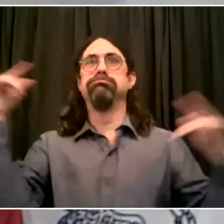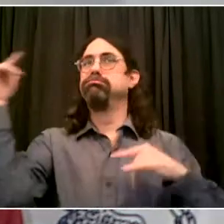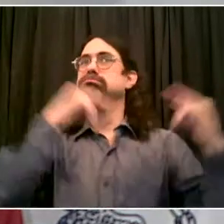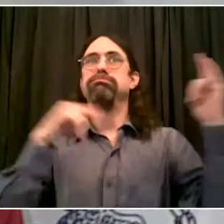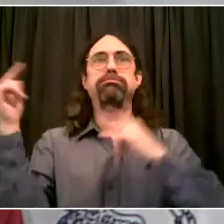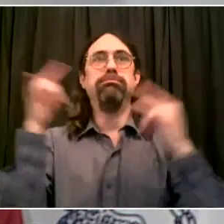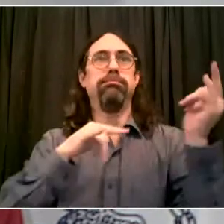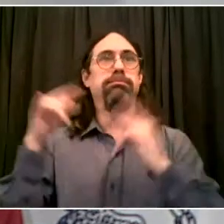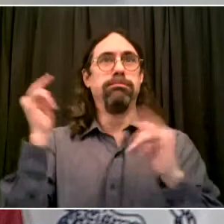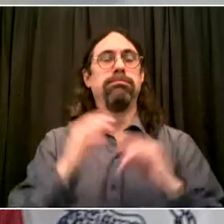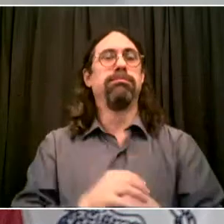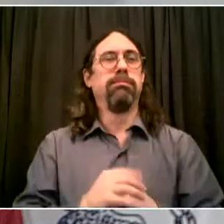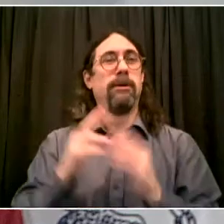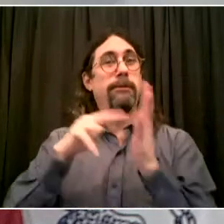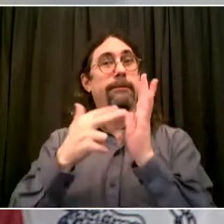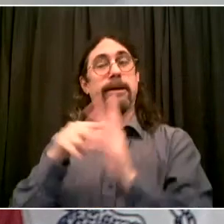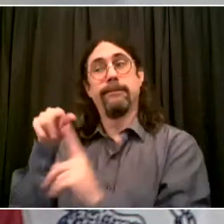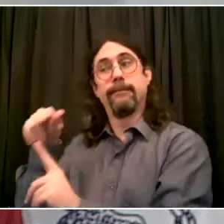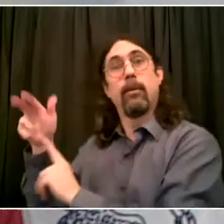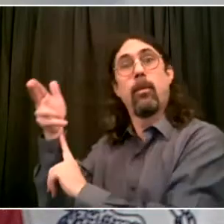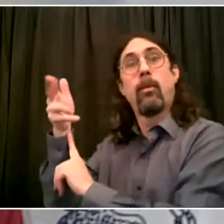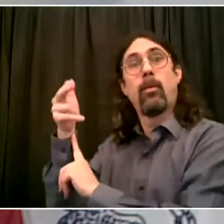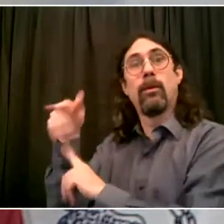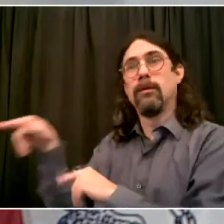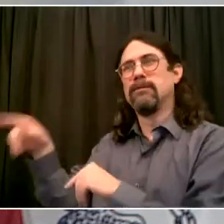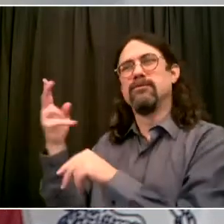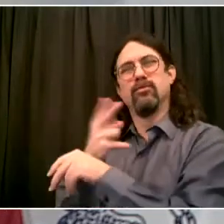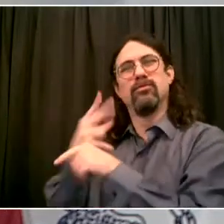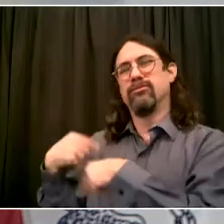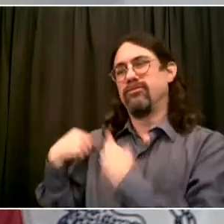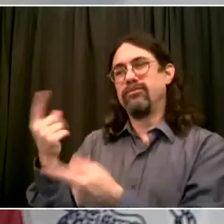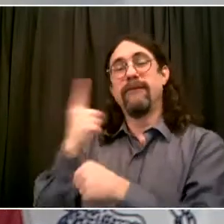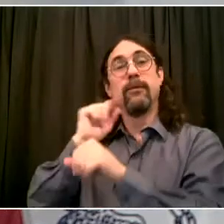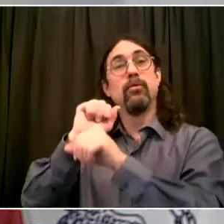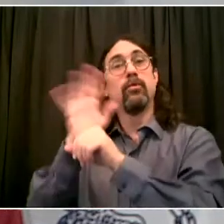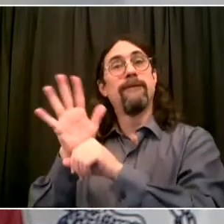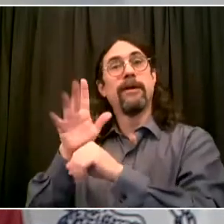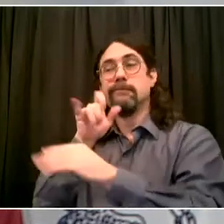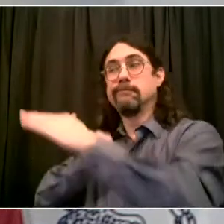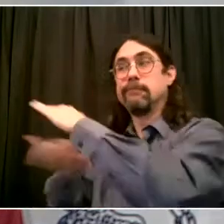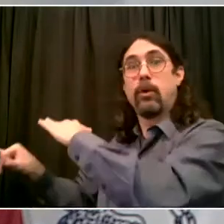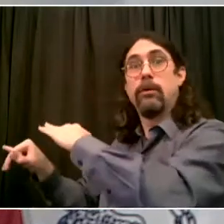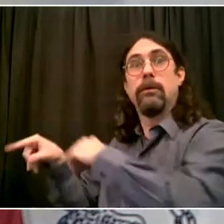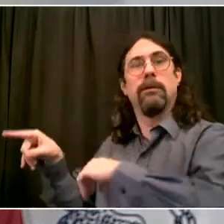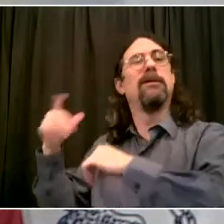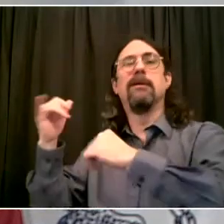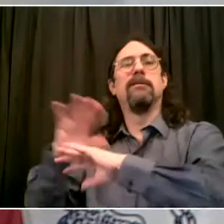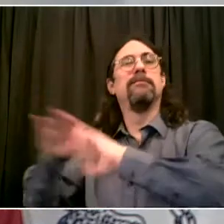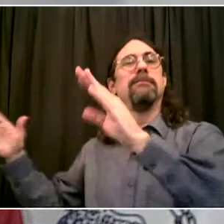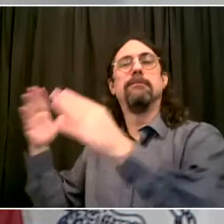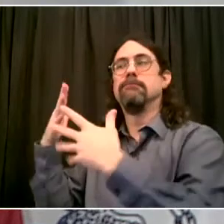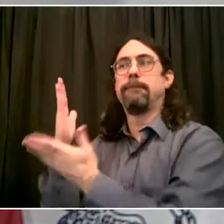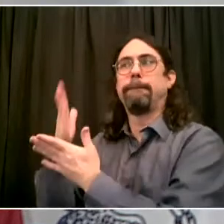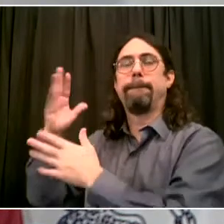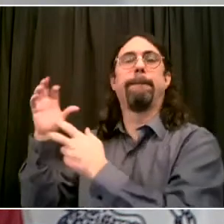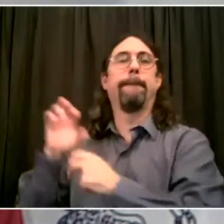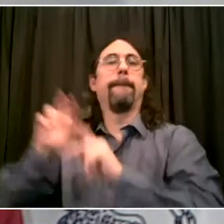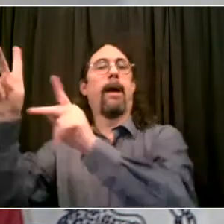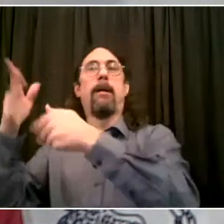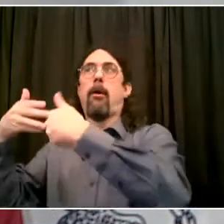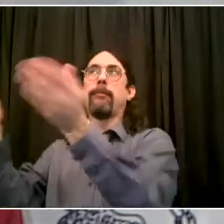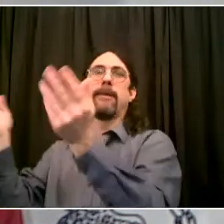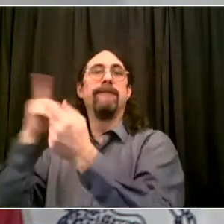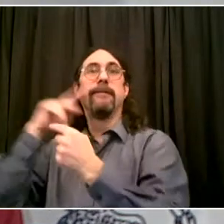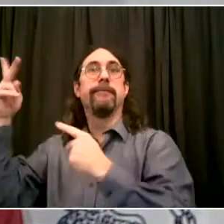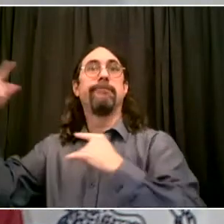solution to homelessness. What we want to do is get, of course, more and more people to permanent affordable housing. It's about, I think,